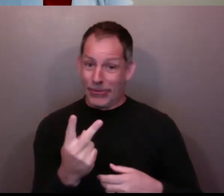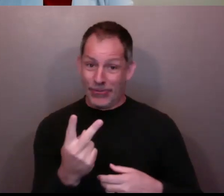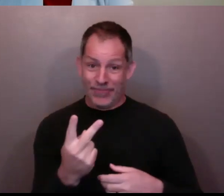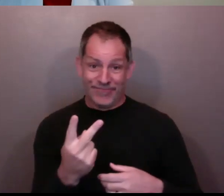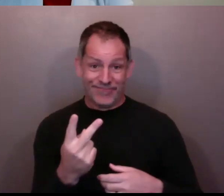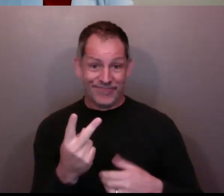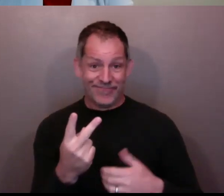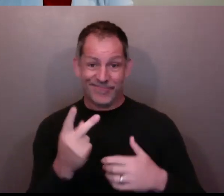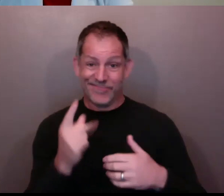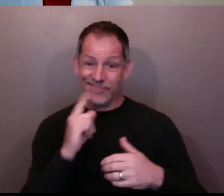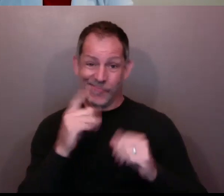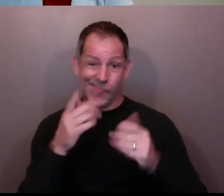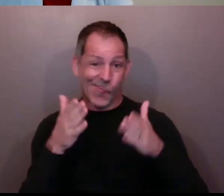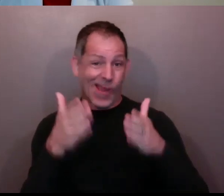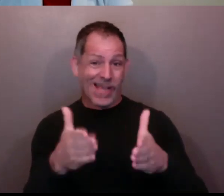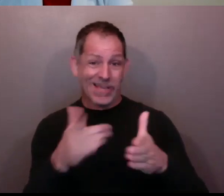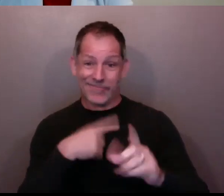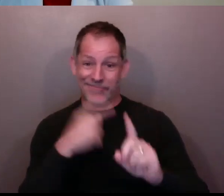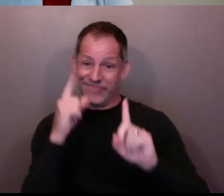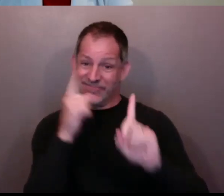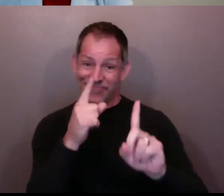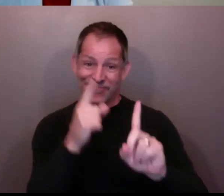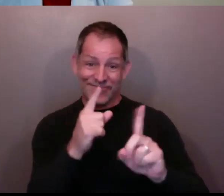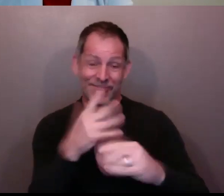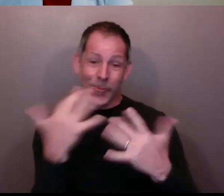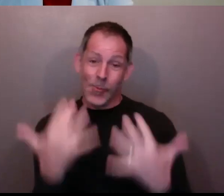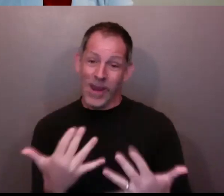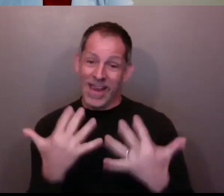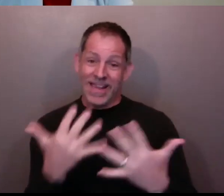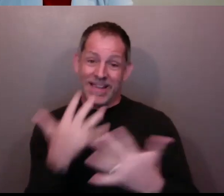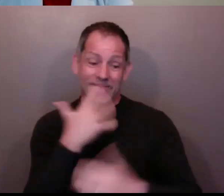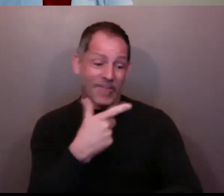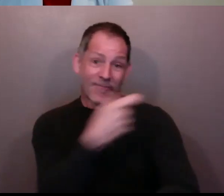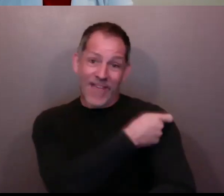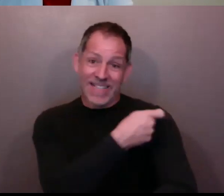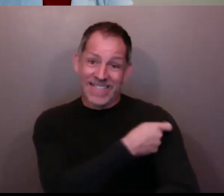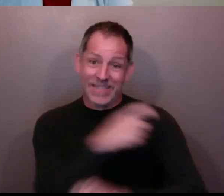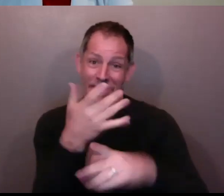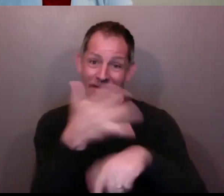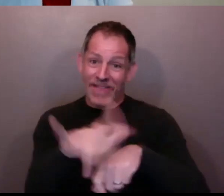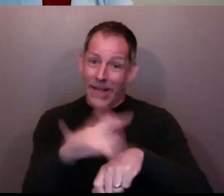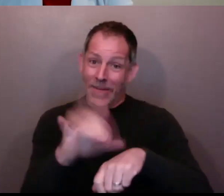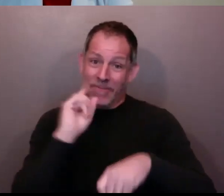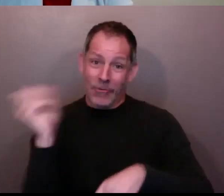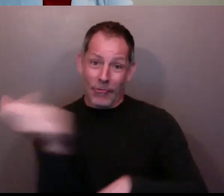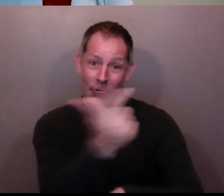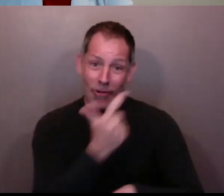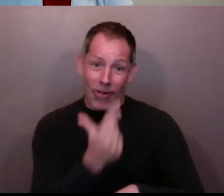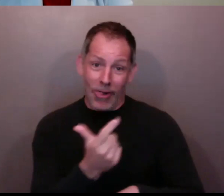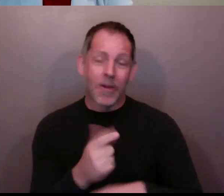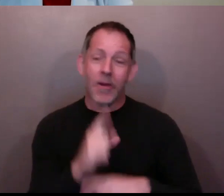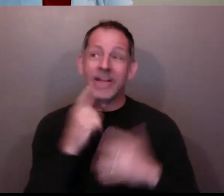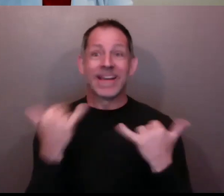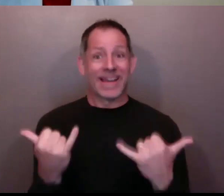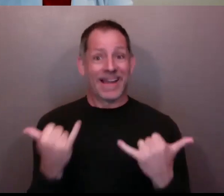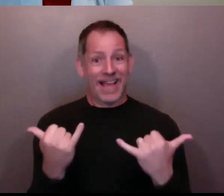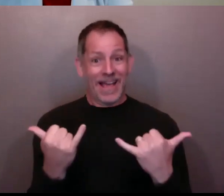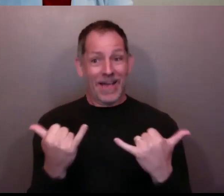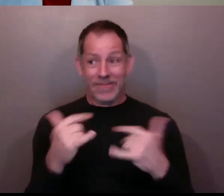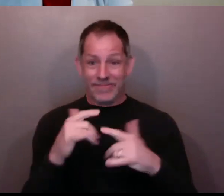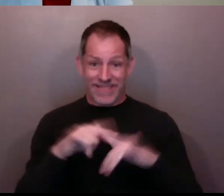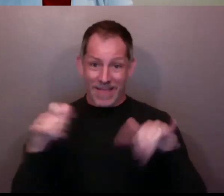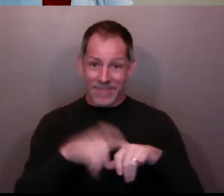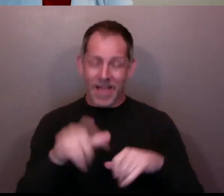So there really are no shortcuts. There are no cheats or easy solutions. Really no videos